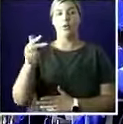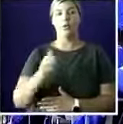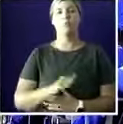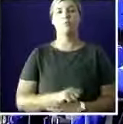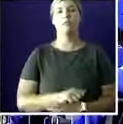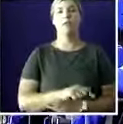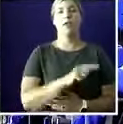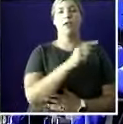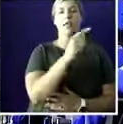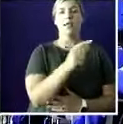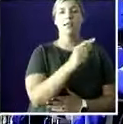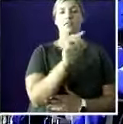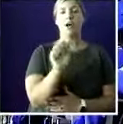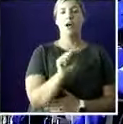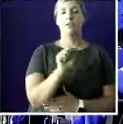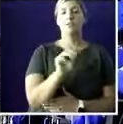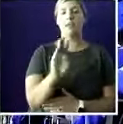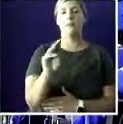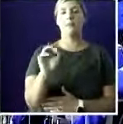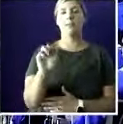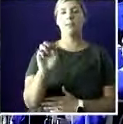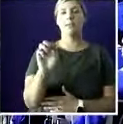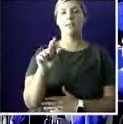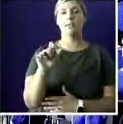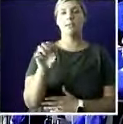Gage Austin Macias.